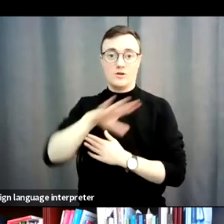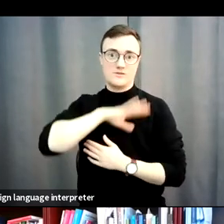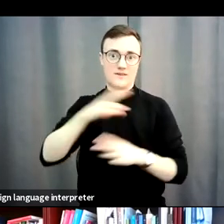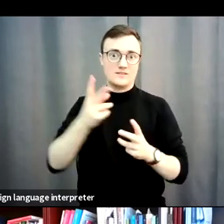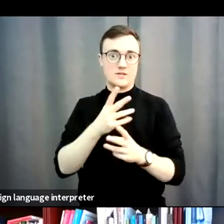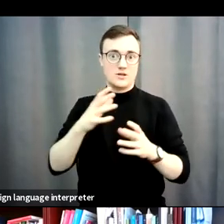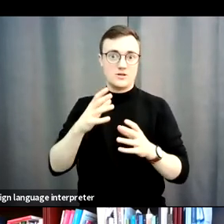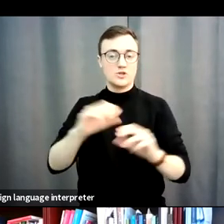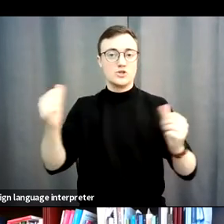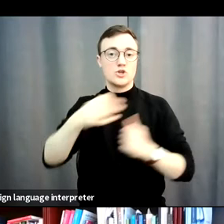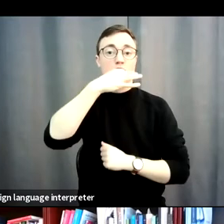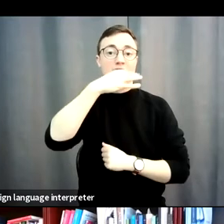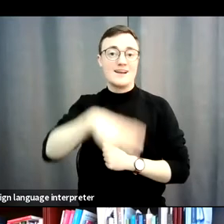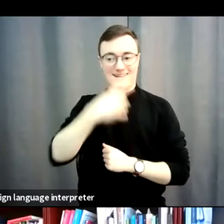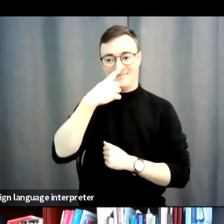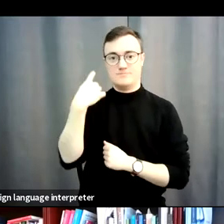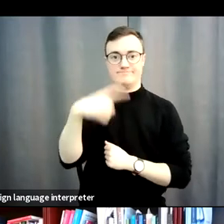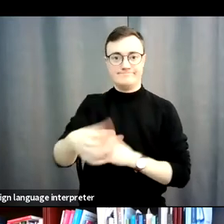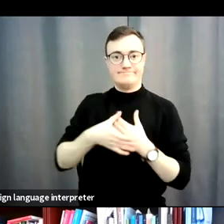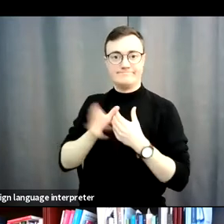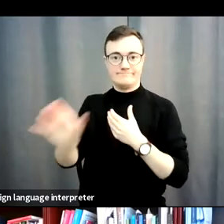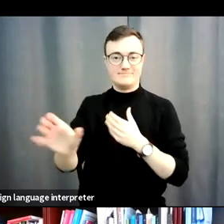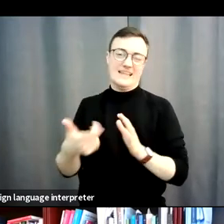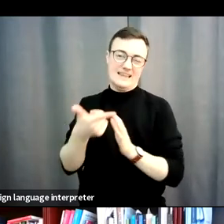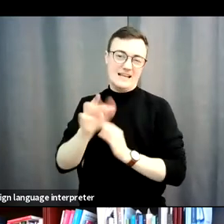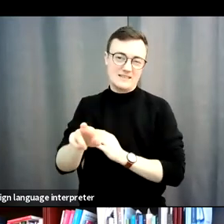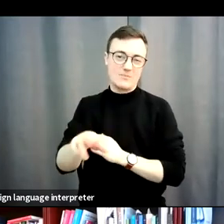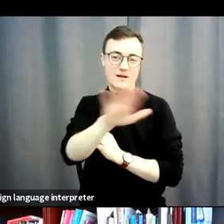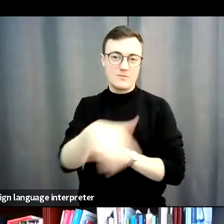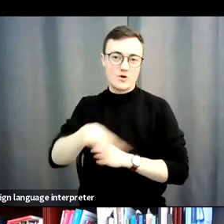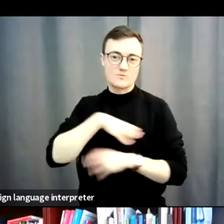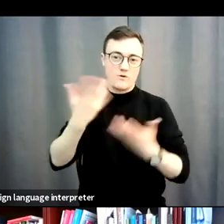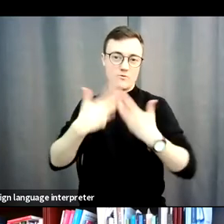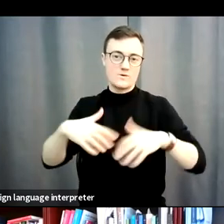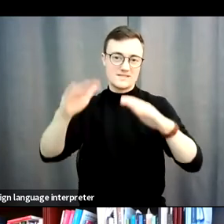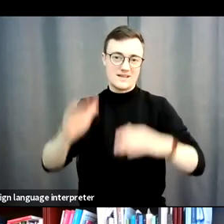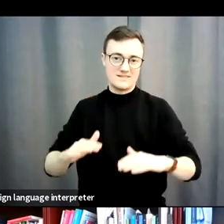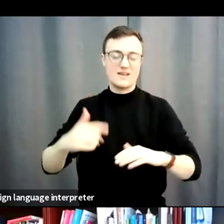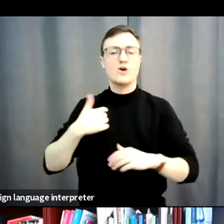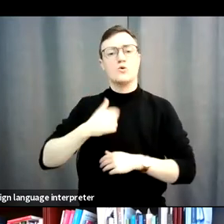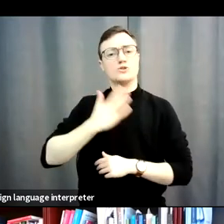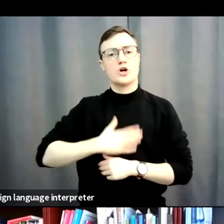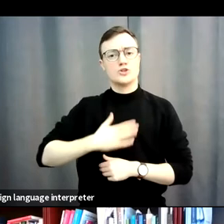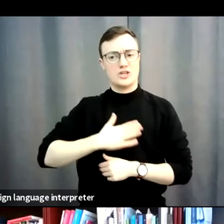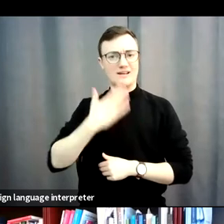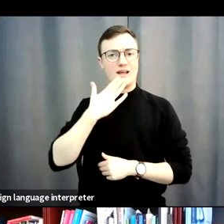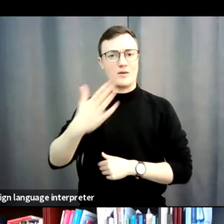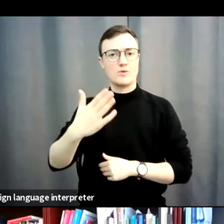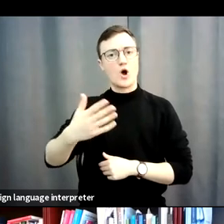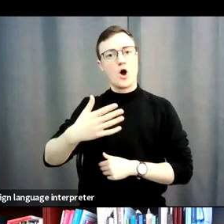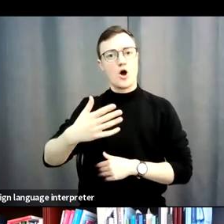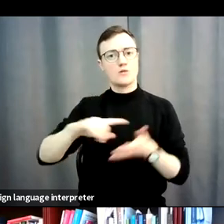regard, such as children with disabilities. And I think it is a good point that they actually mention children who are